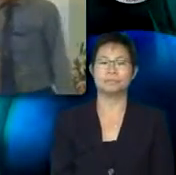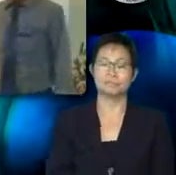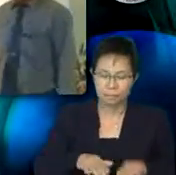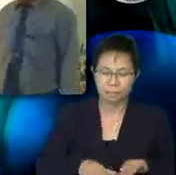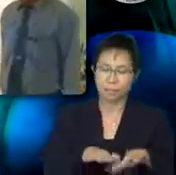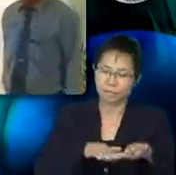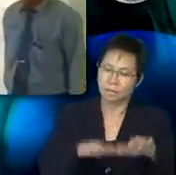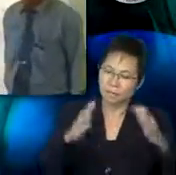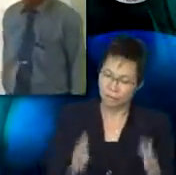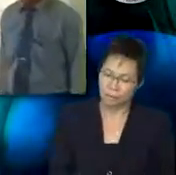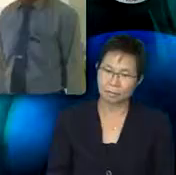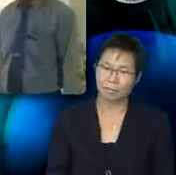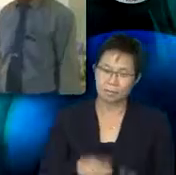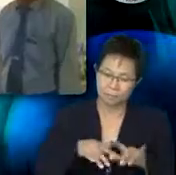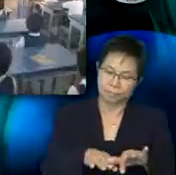A tailor.